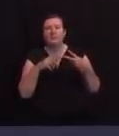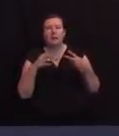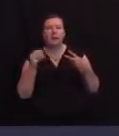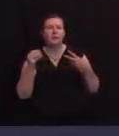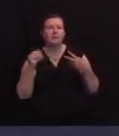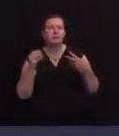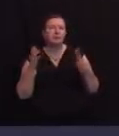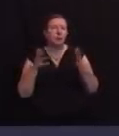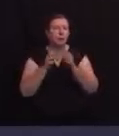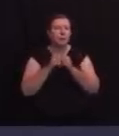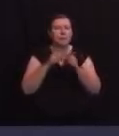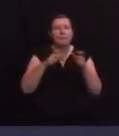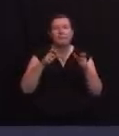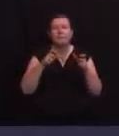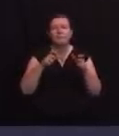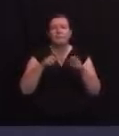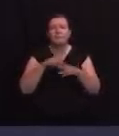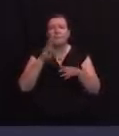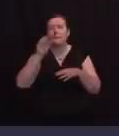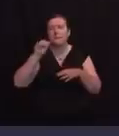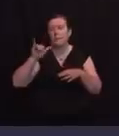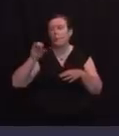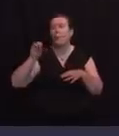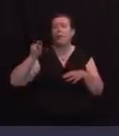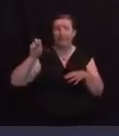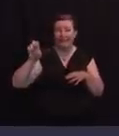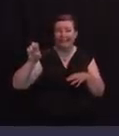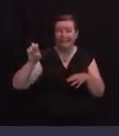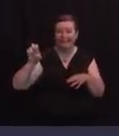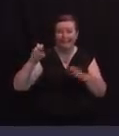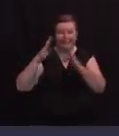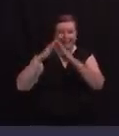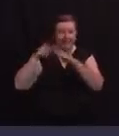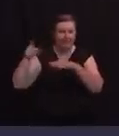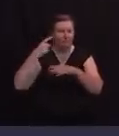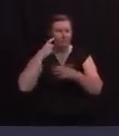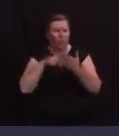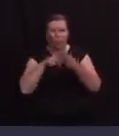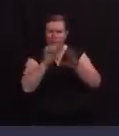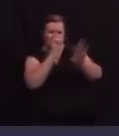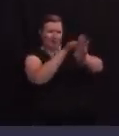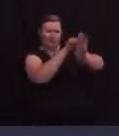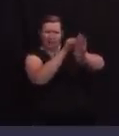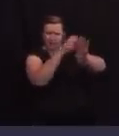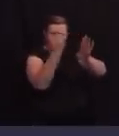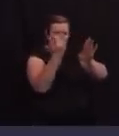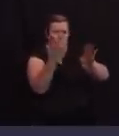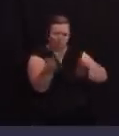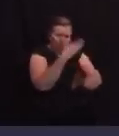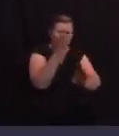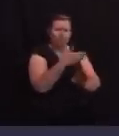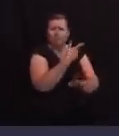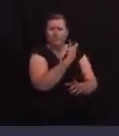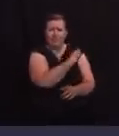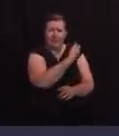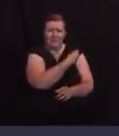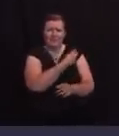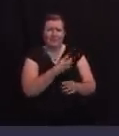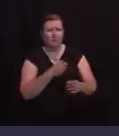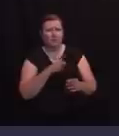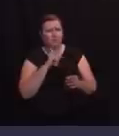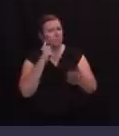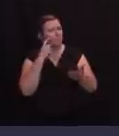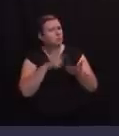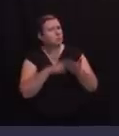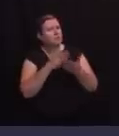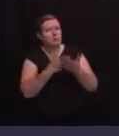communities. The community court, Judy, has been knocking at Bayonne, I don't know for how long, but I think a few weeks, and that's a community. So that sort of stuff we're